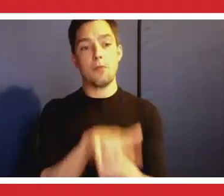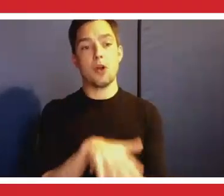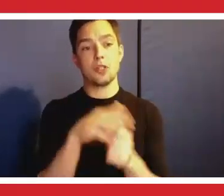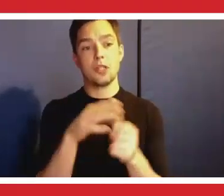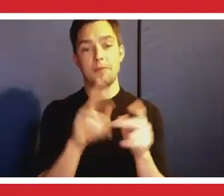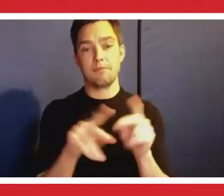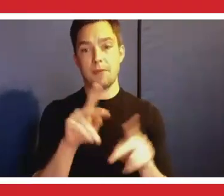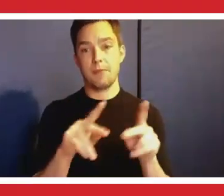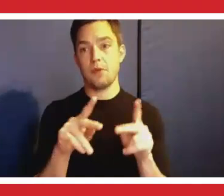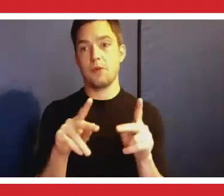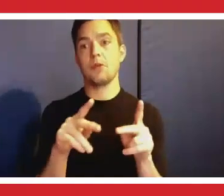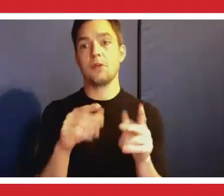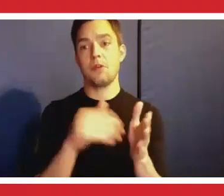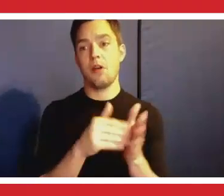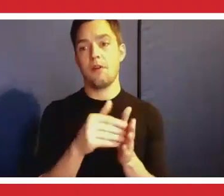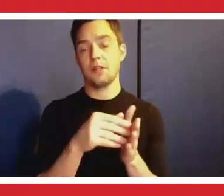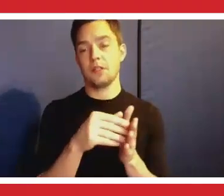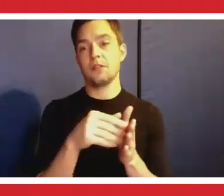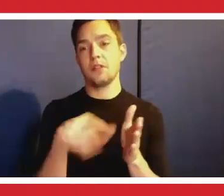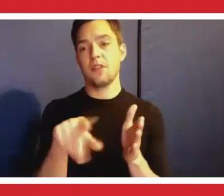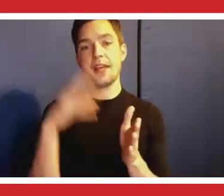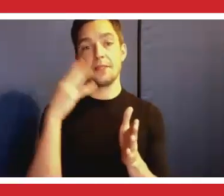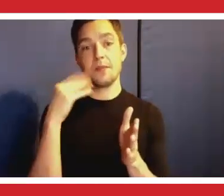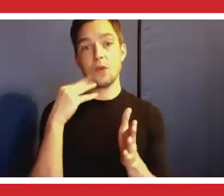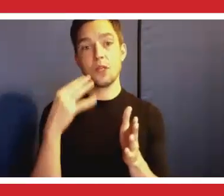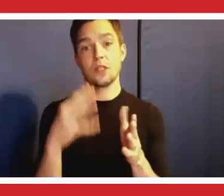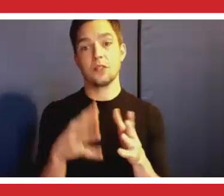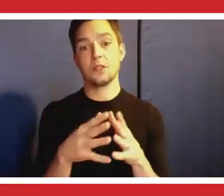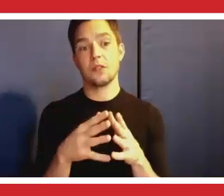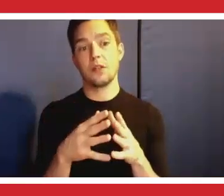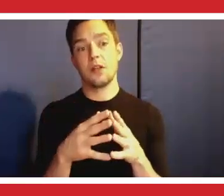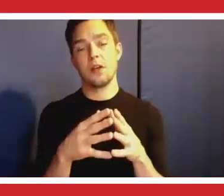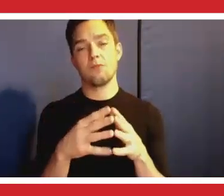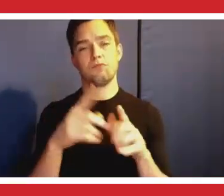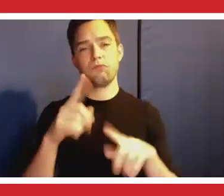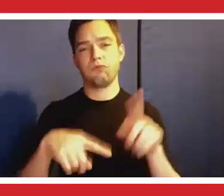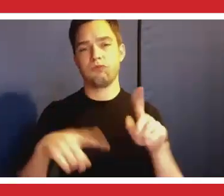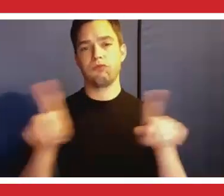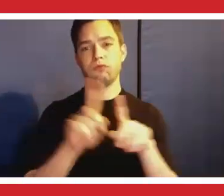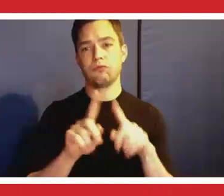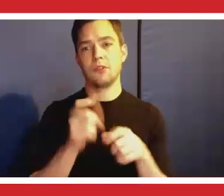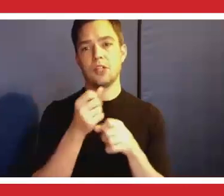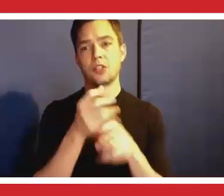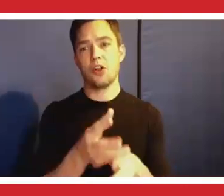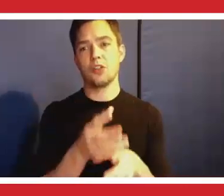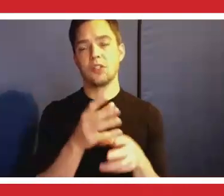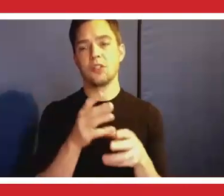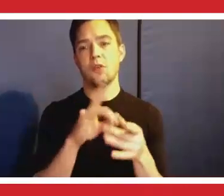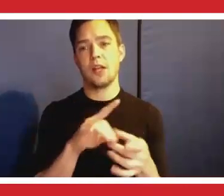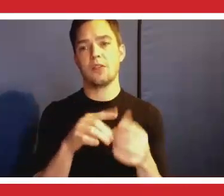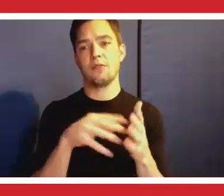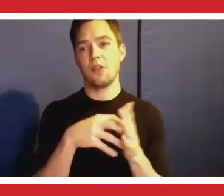marginalised are often experiencing a variety of different causes of vulnerability. So